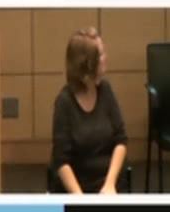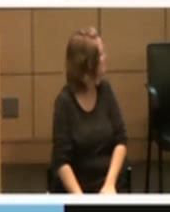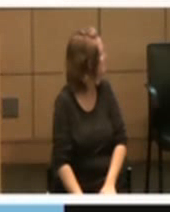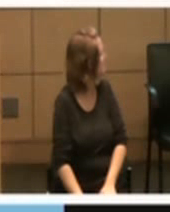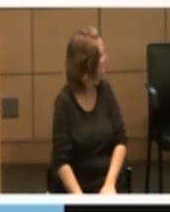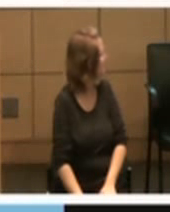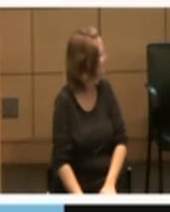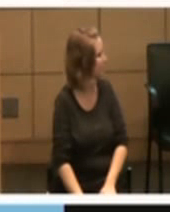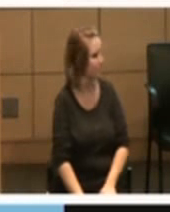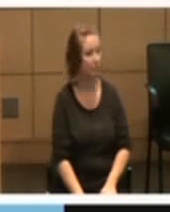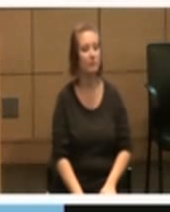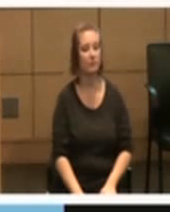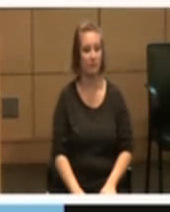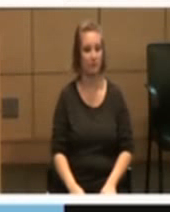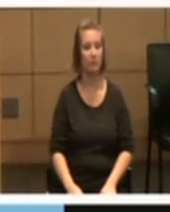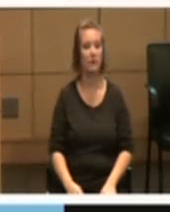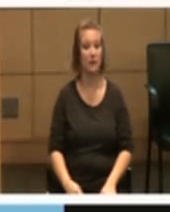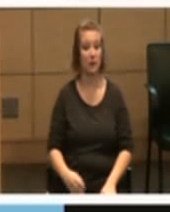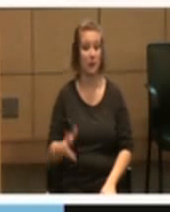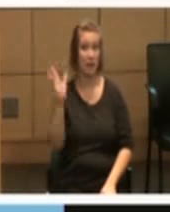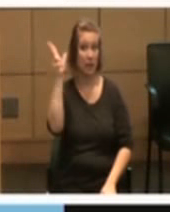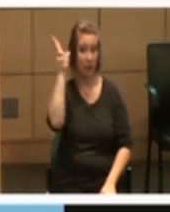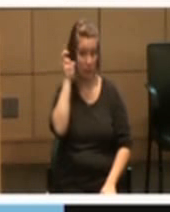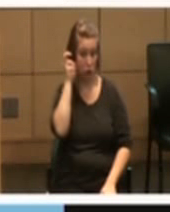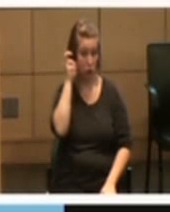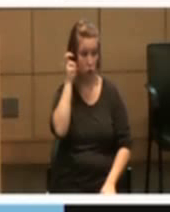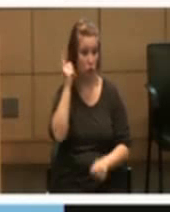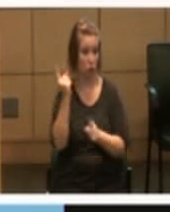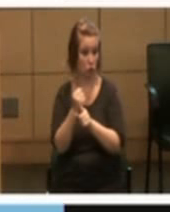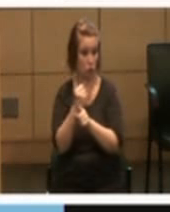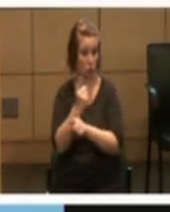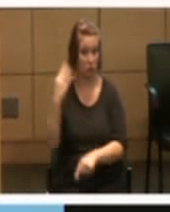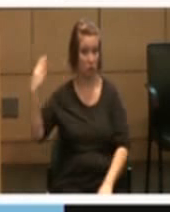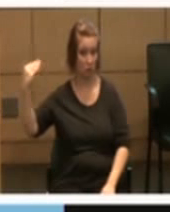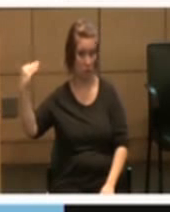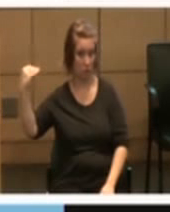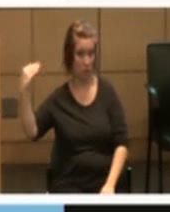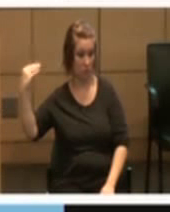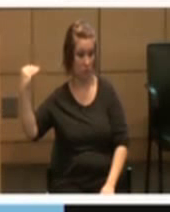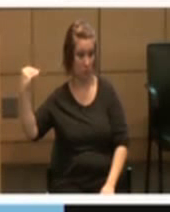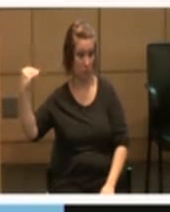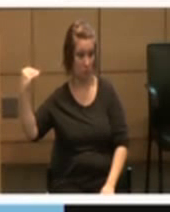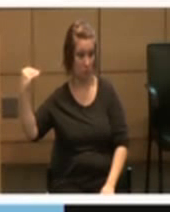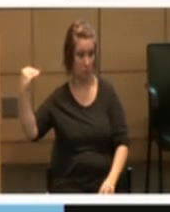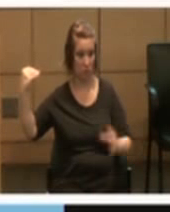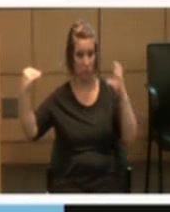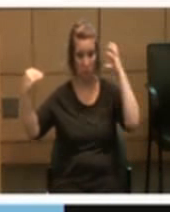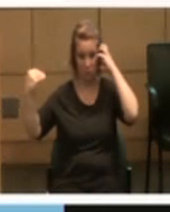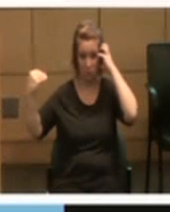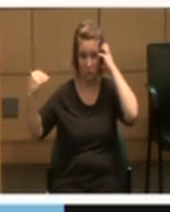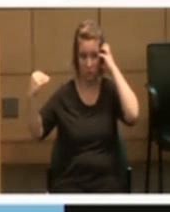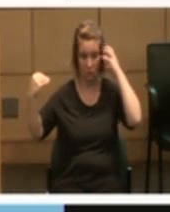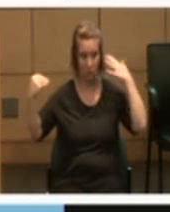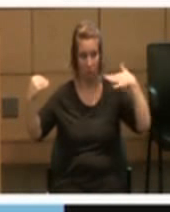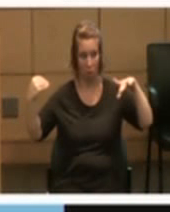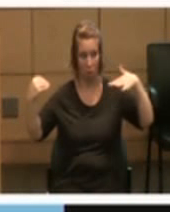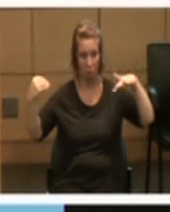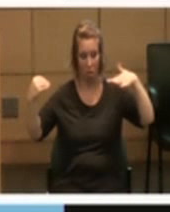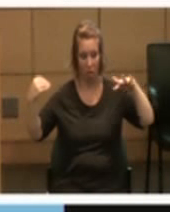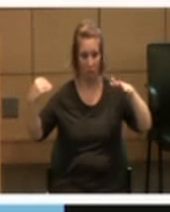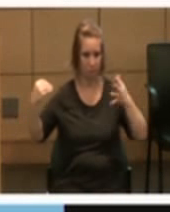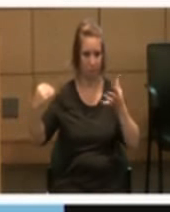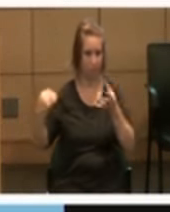the speaker is going to be directed towards the normal hearing ear in some cases, and then the speaker will be directed towards the ear with the